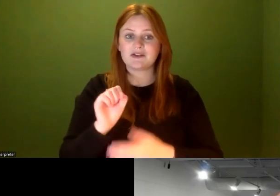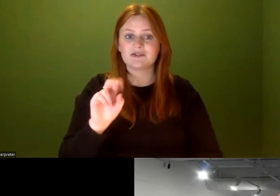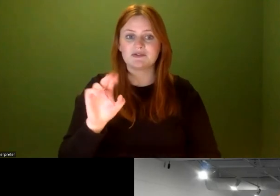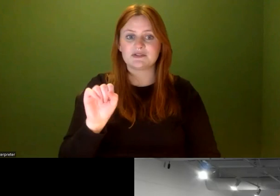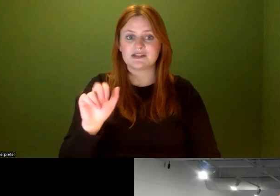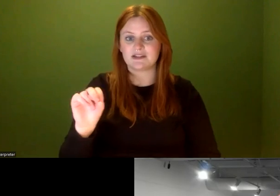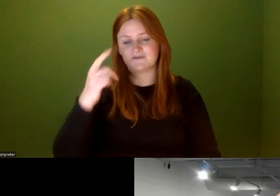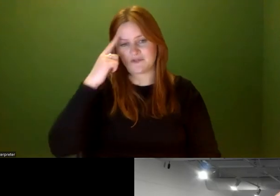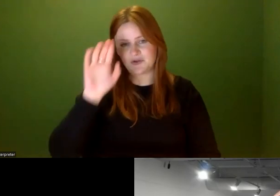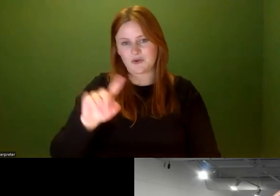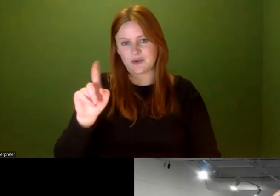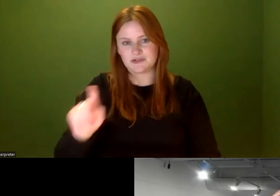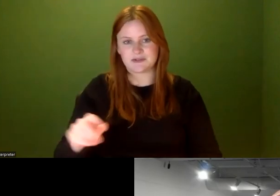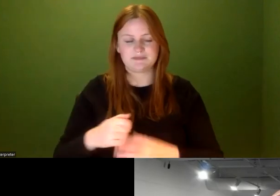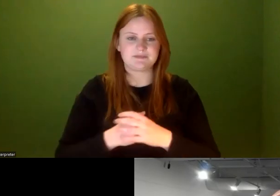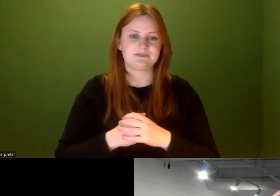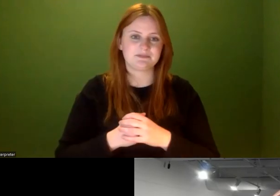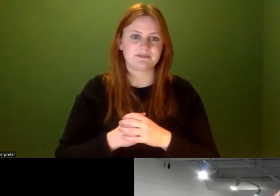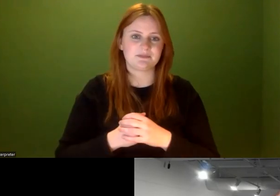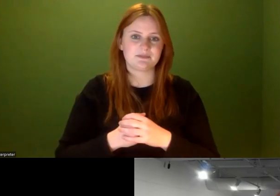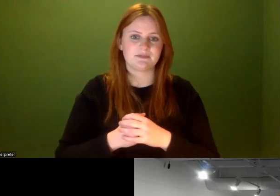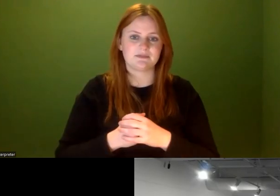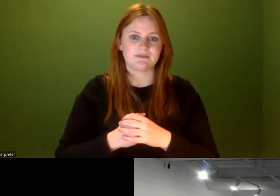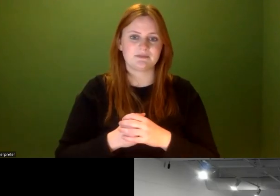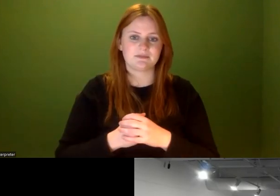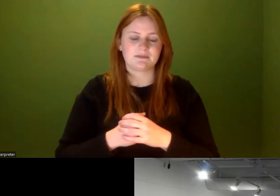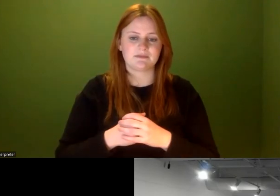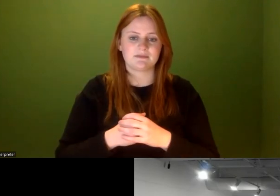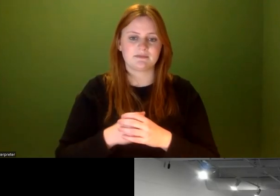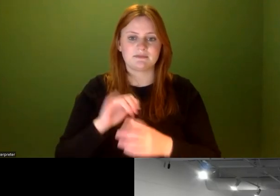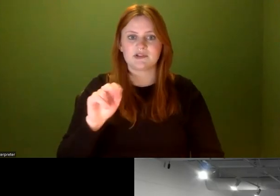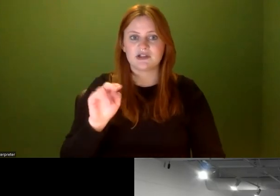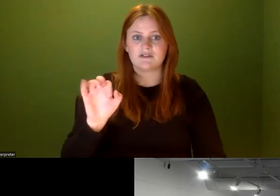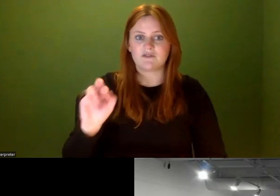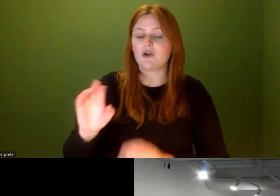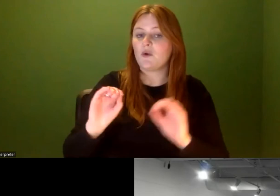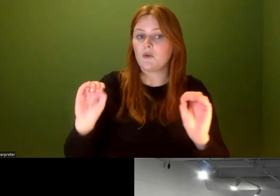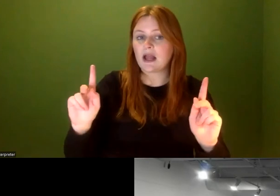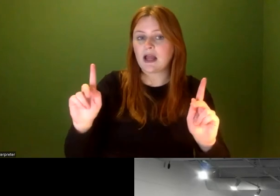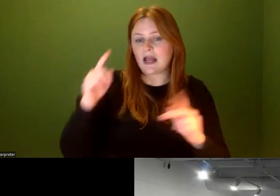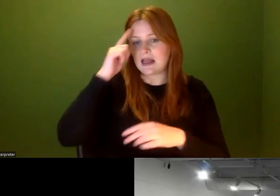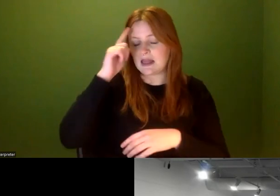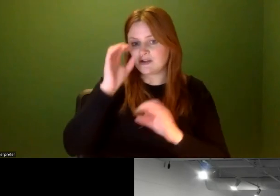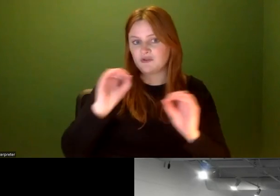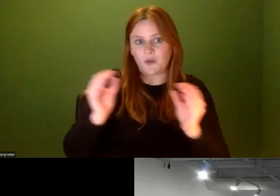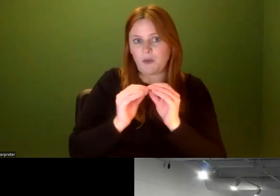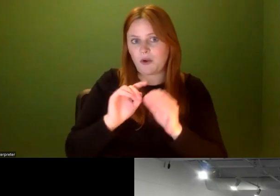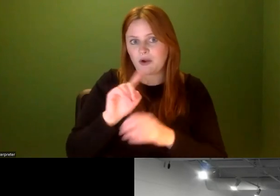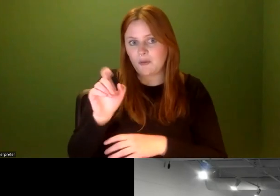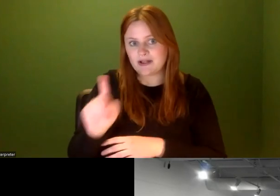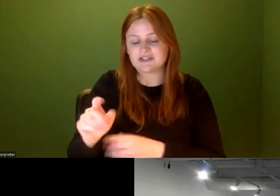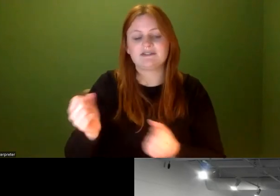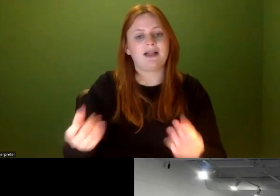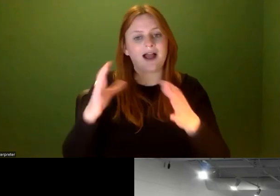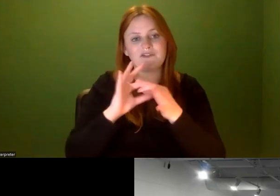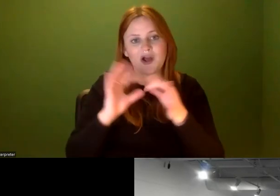question. And so I think I haven't seen any other questions. There's a lot of amazing comments and praise